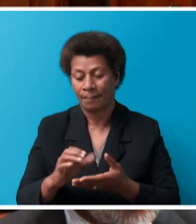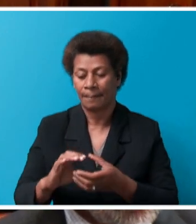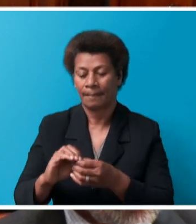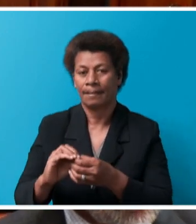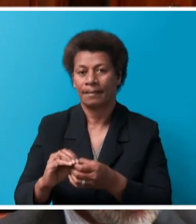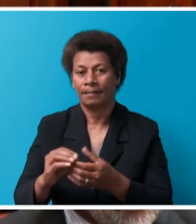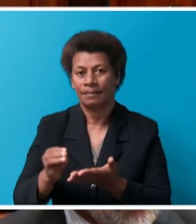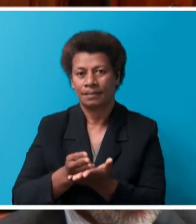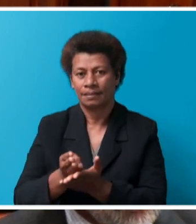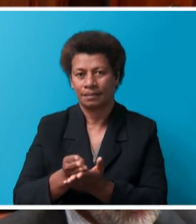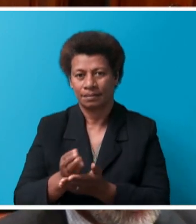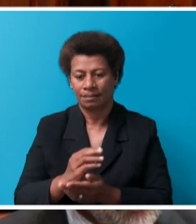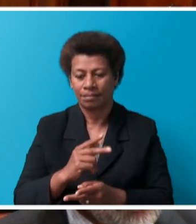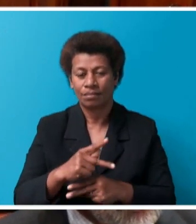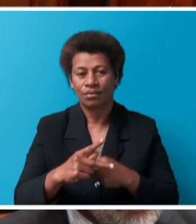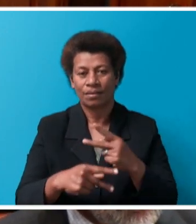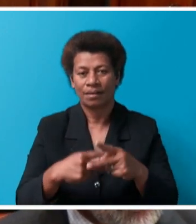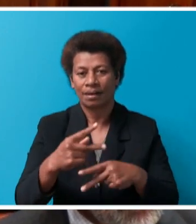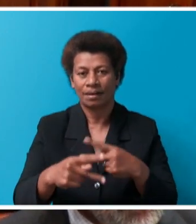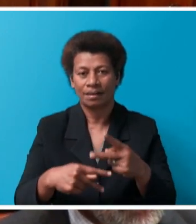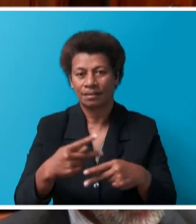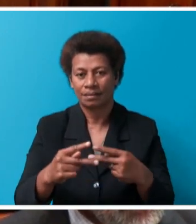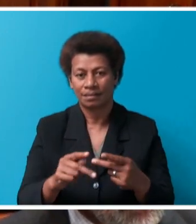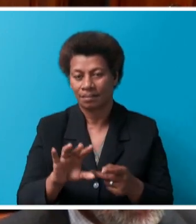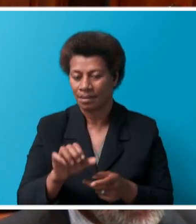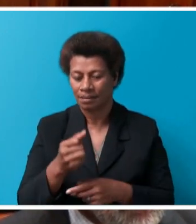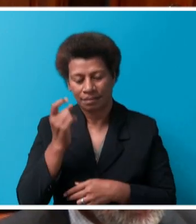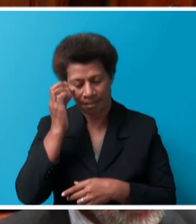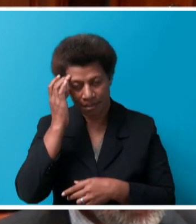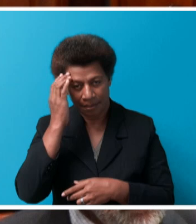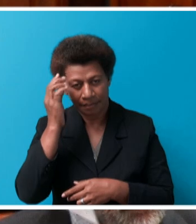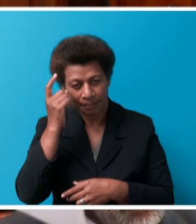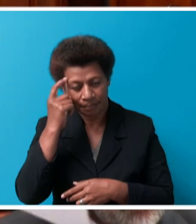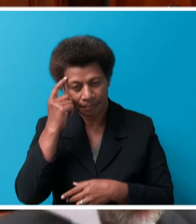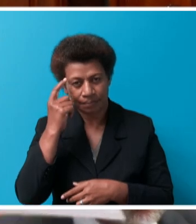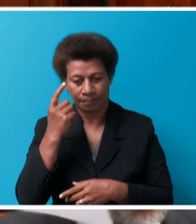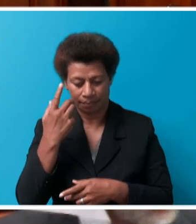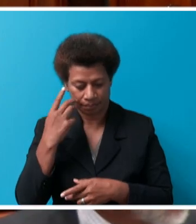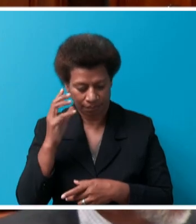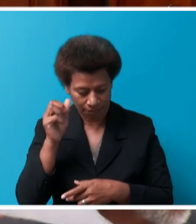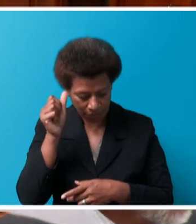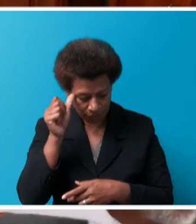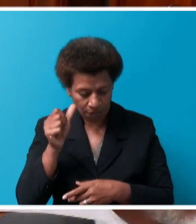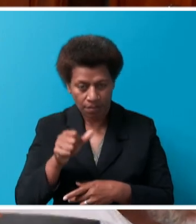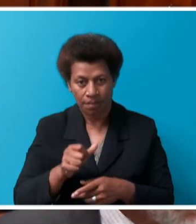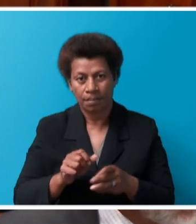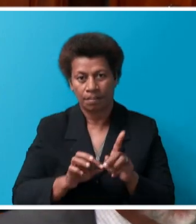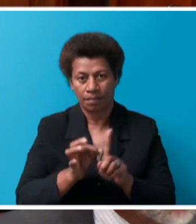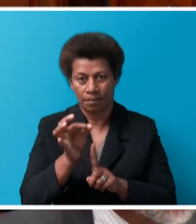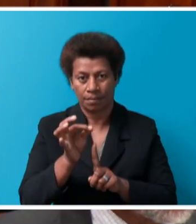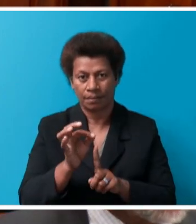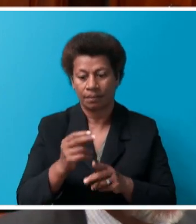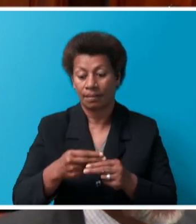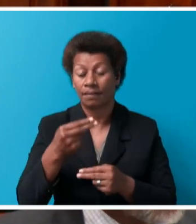Progress is not accidental, it is intentional. Mr. Speaker, sir, our farmers are producing more